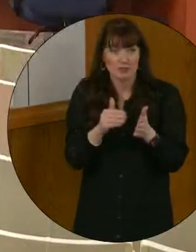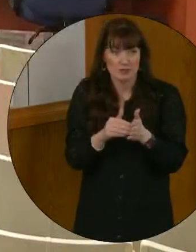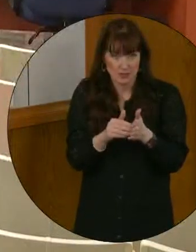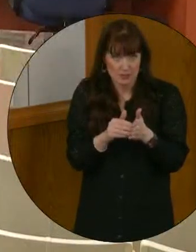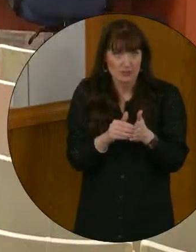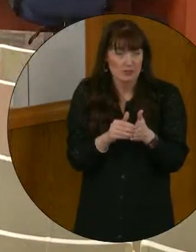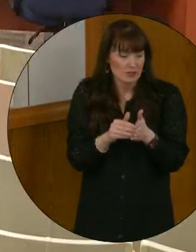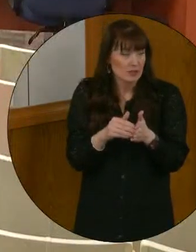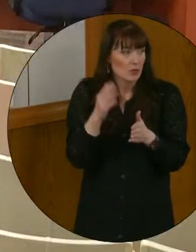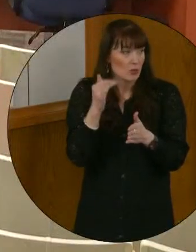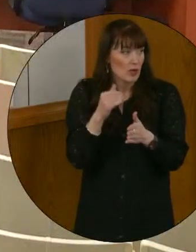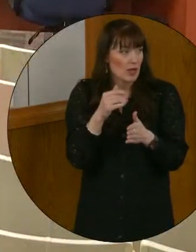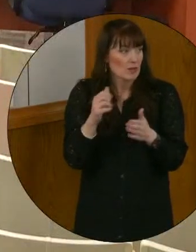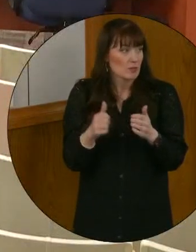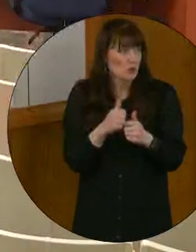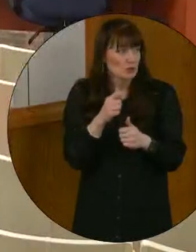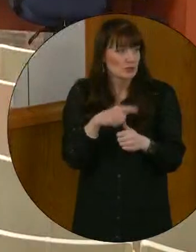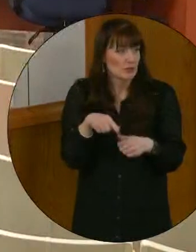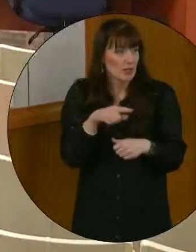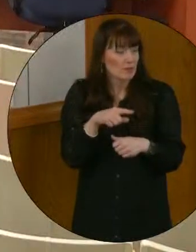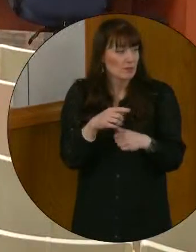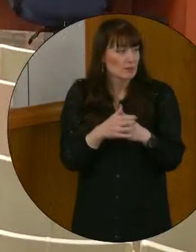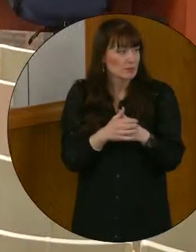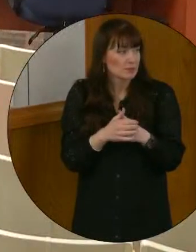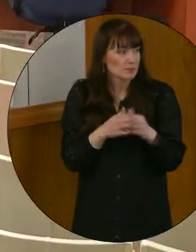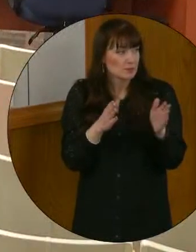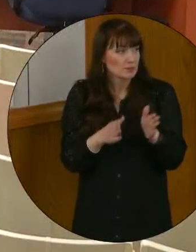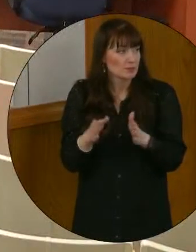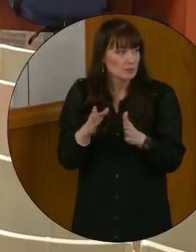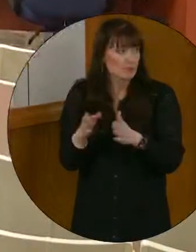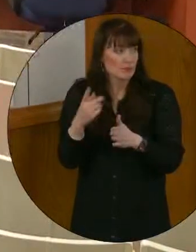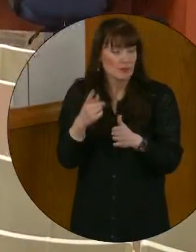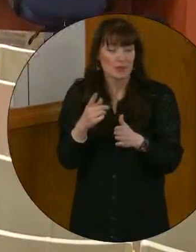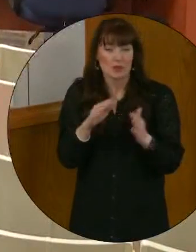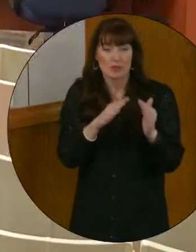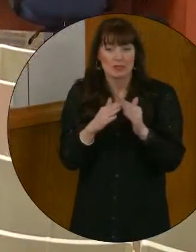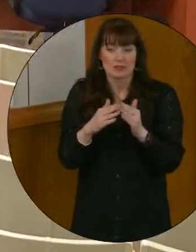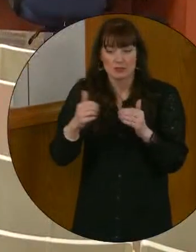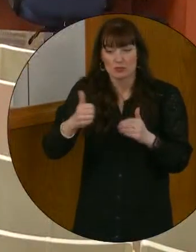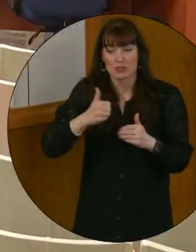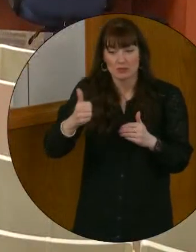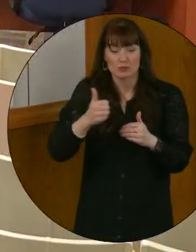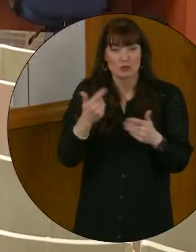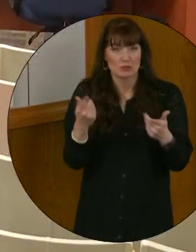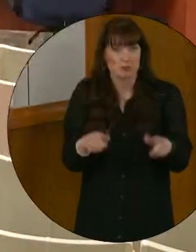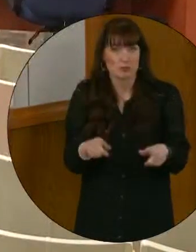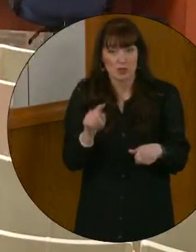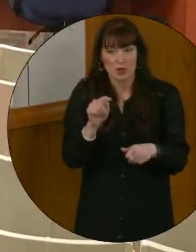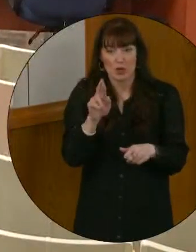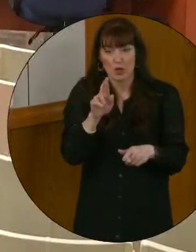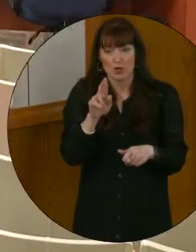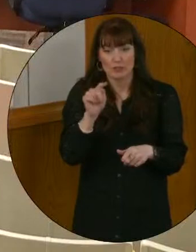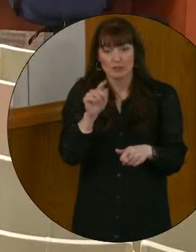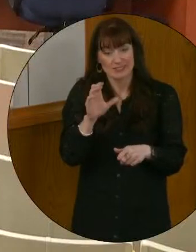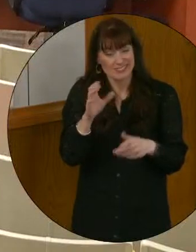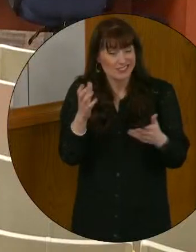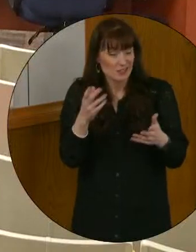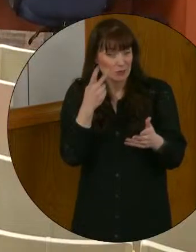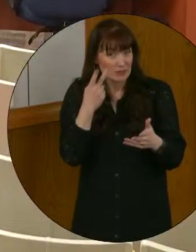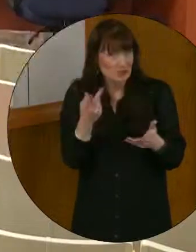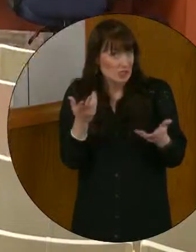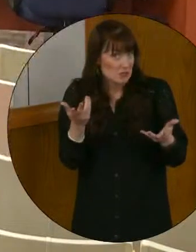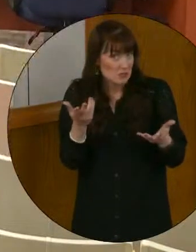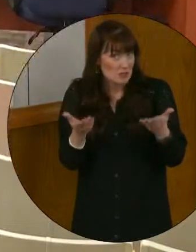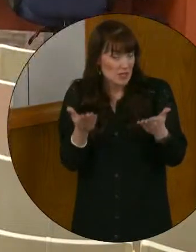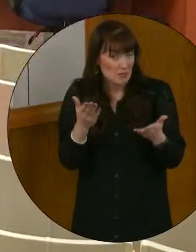time, because most of them are doing the planning around how the city transportation goes. So we'll see if we have